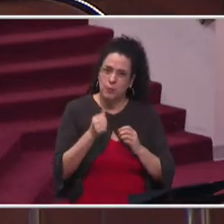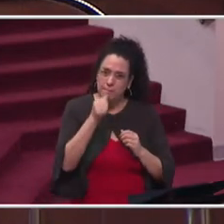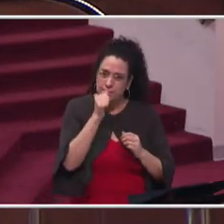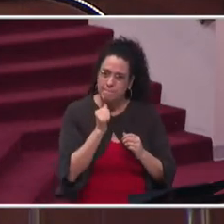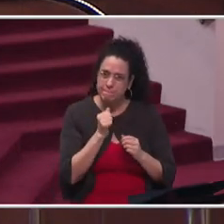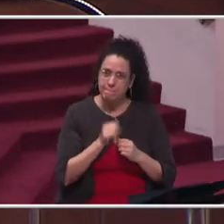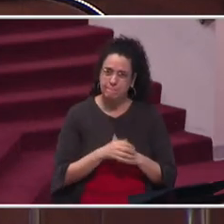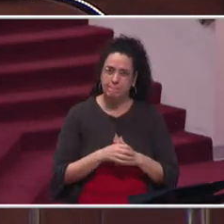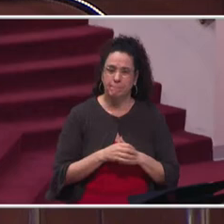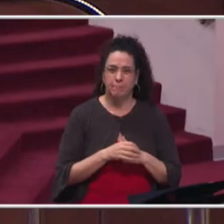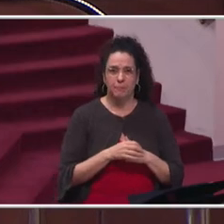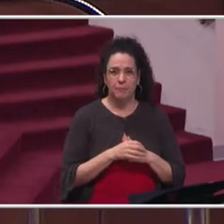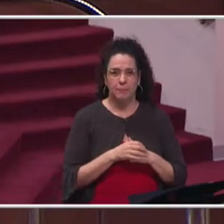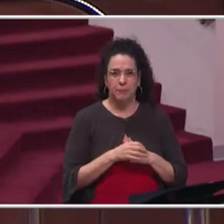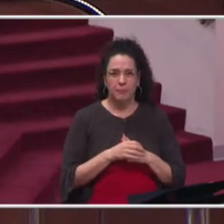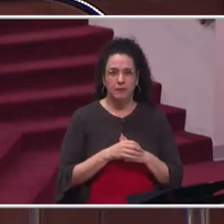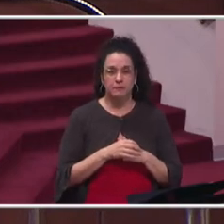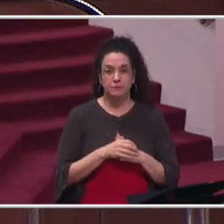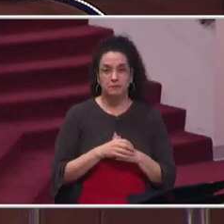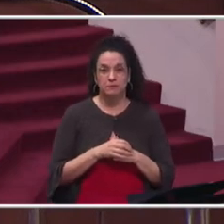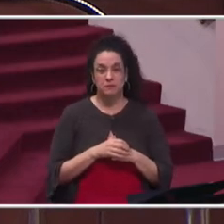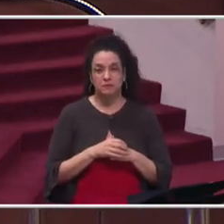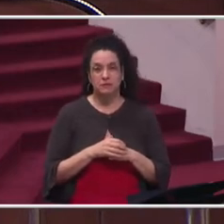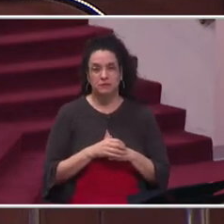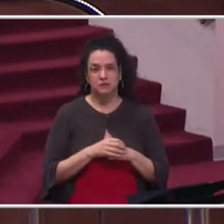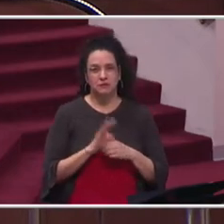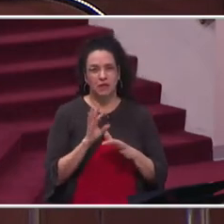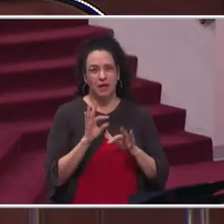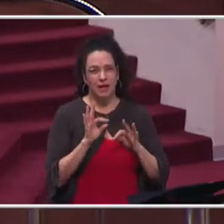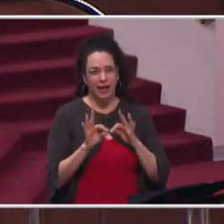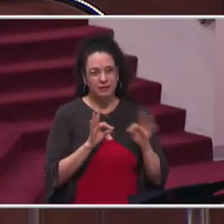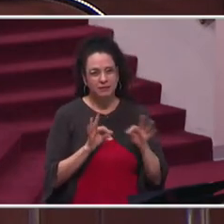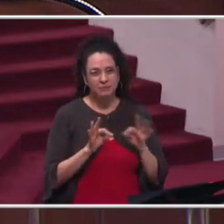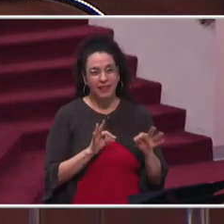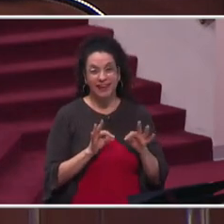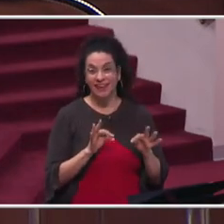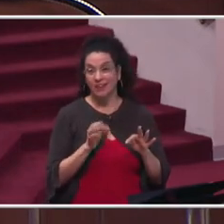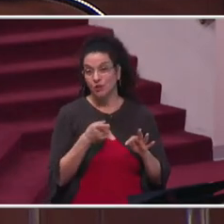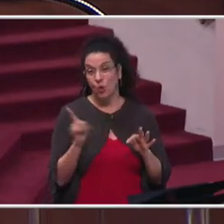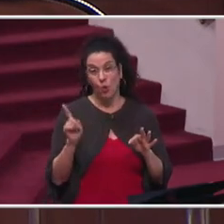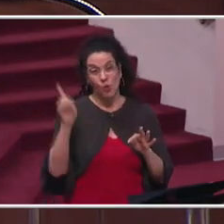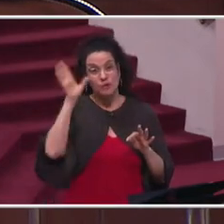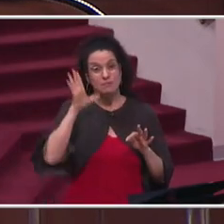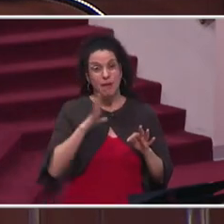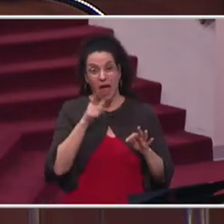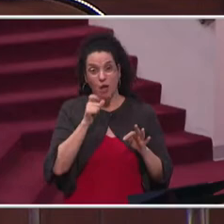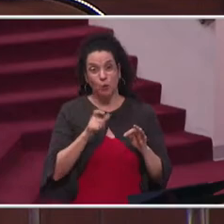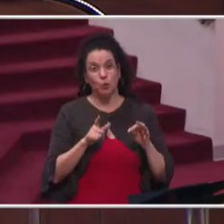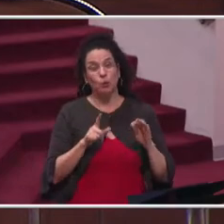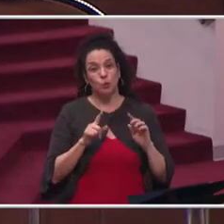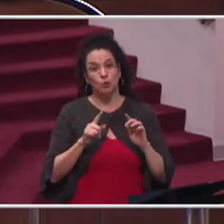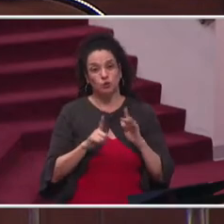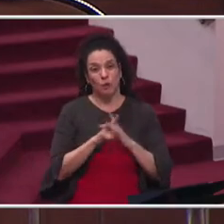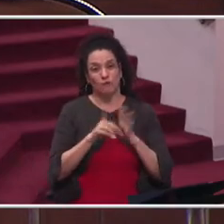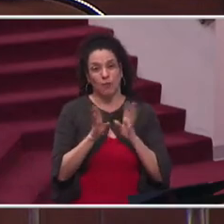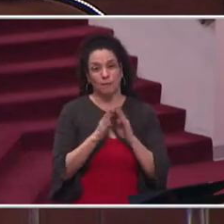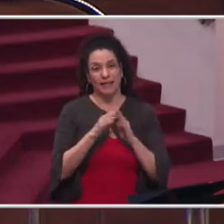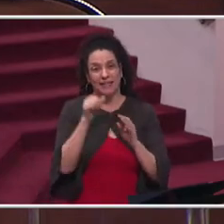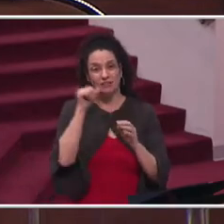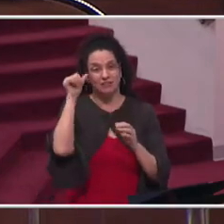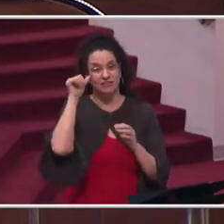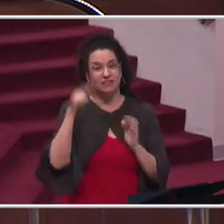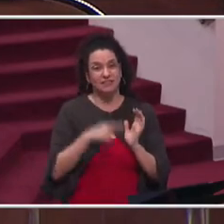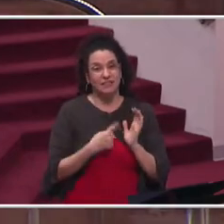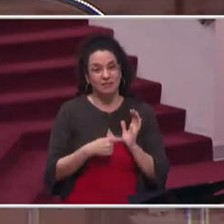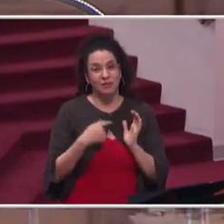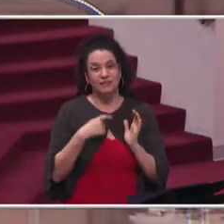You know, I said to the men on yesterday at their meeting, sometimes, you know, what we need to do is ask God to